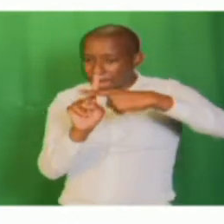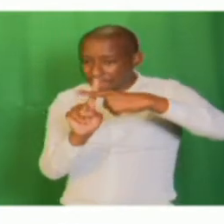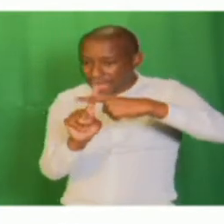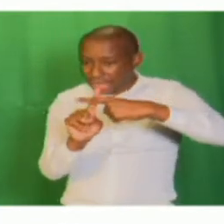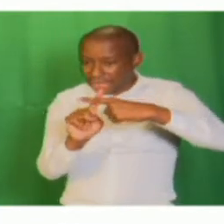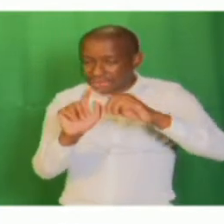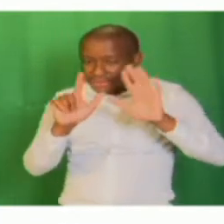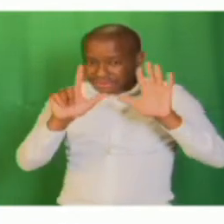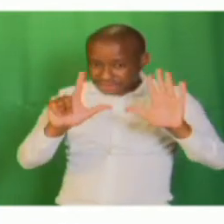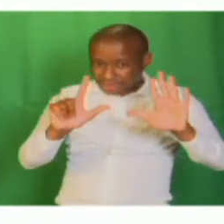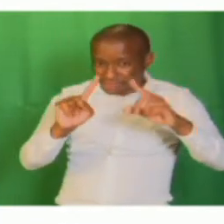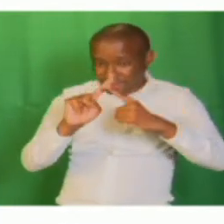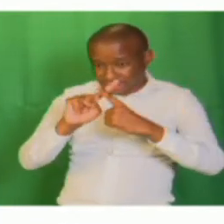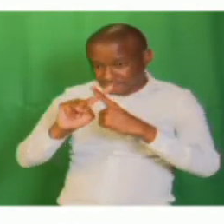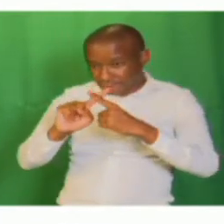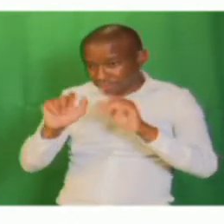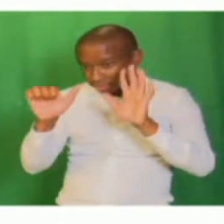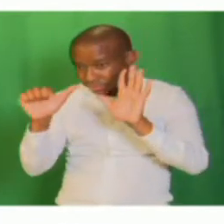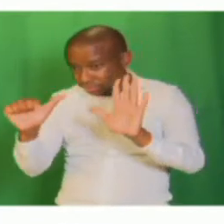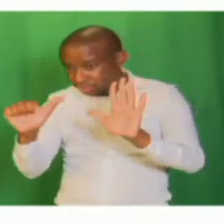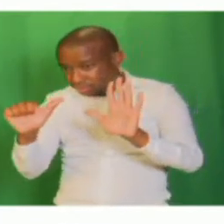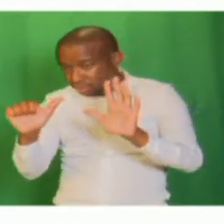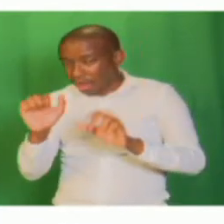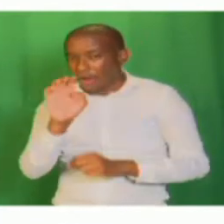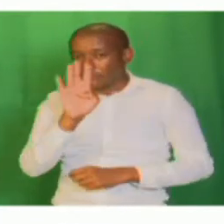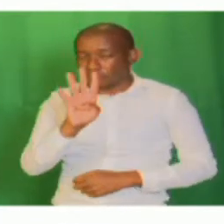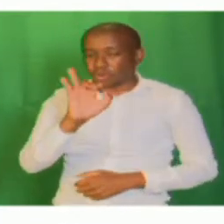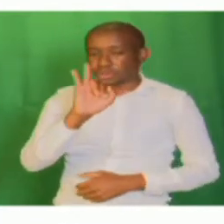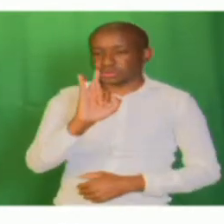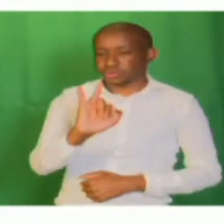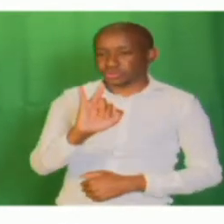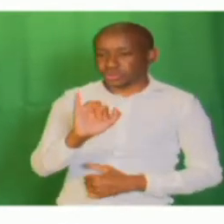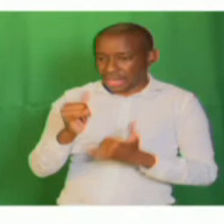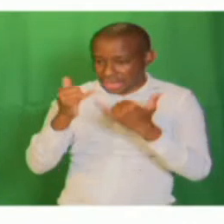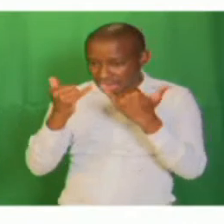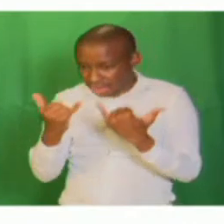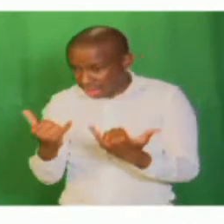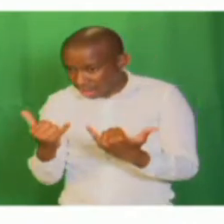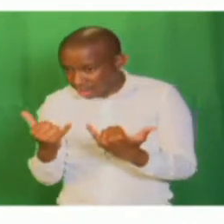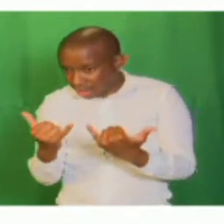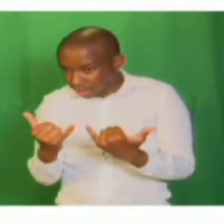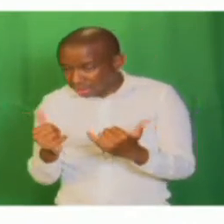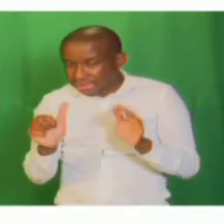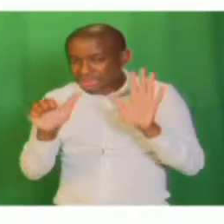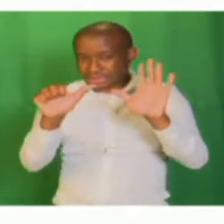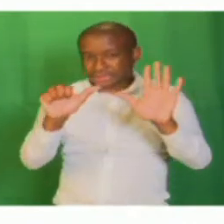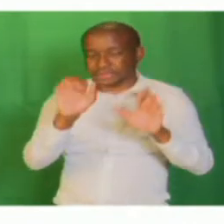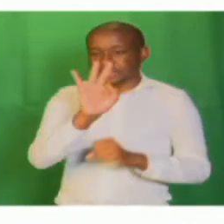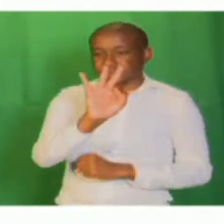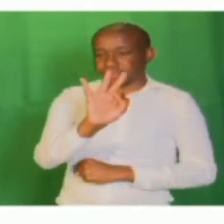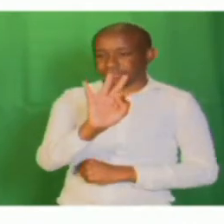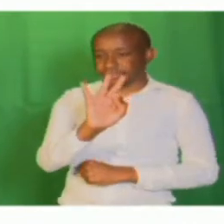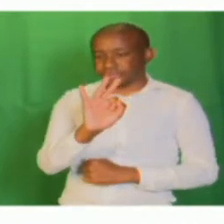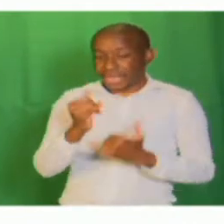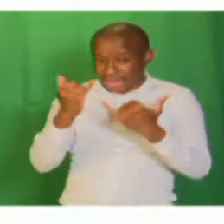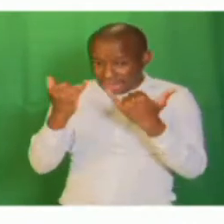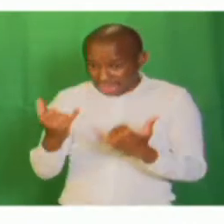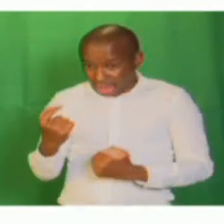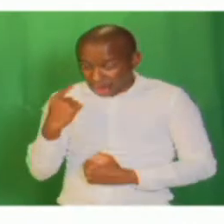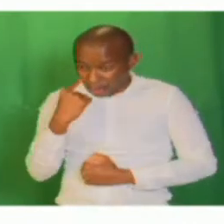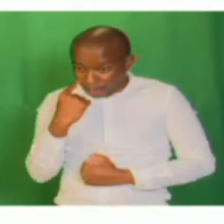times 6, 7 times 6 is 42, and we also get 63. We were looking